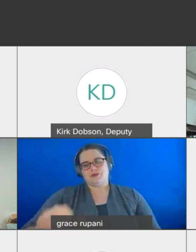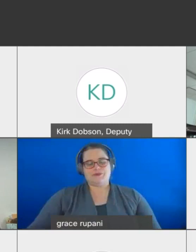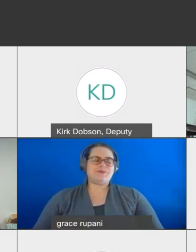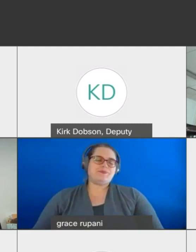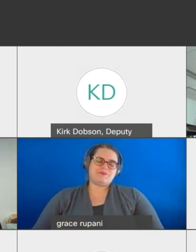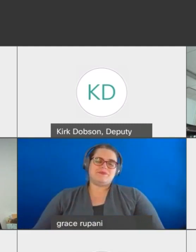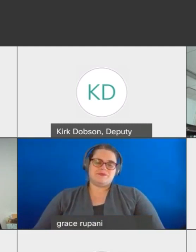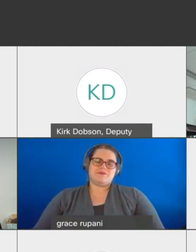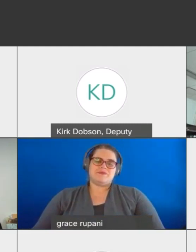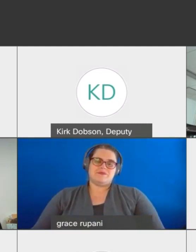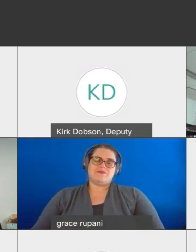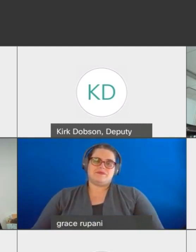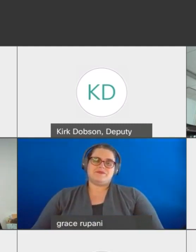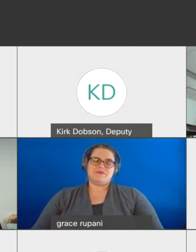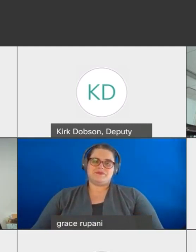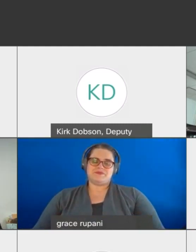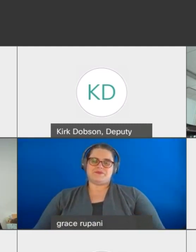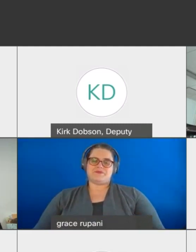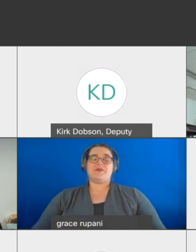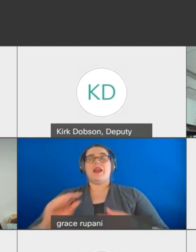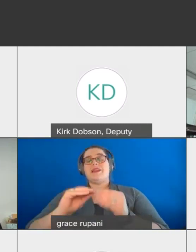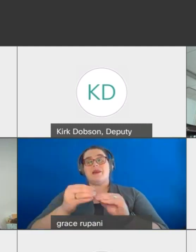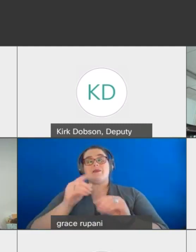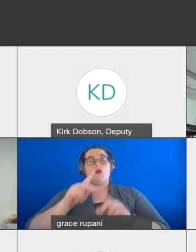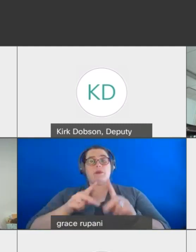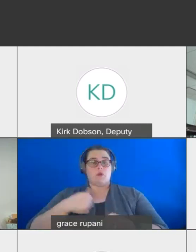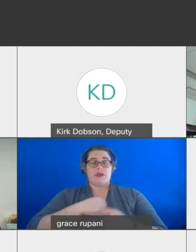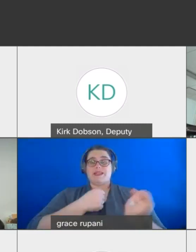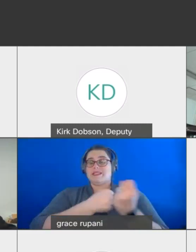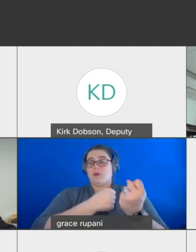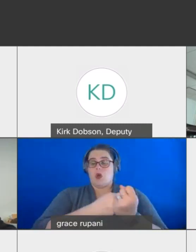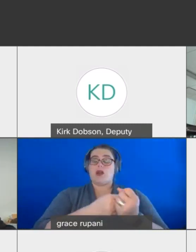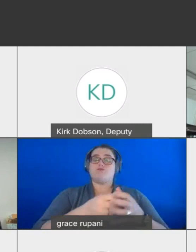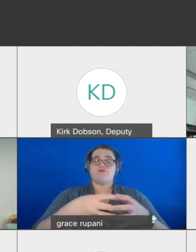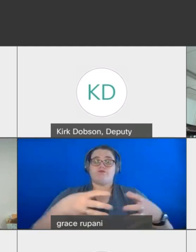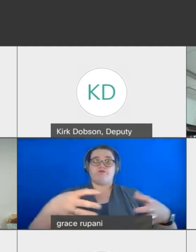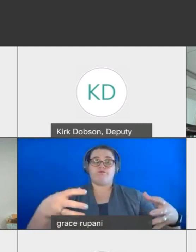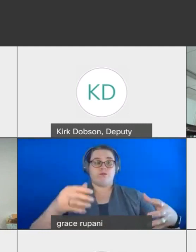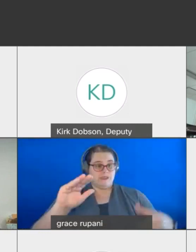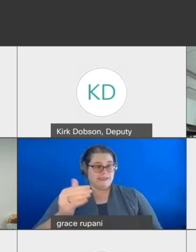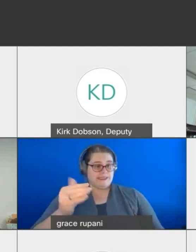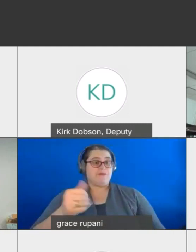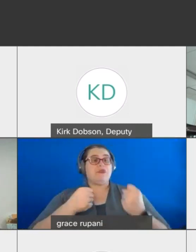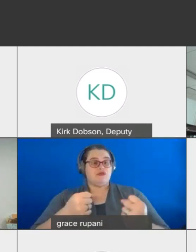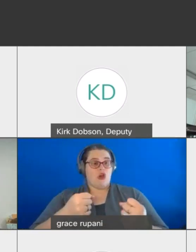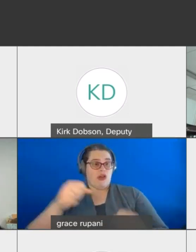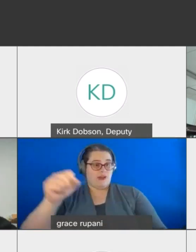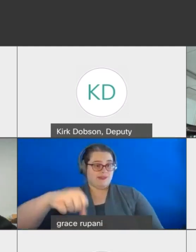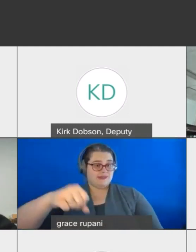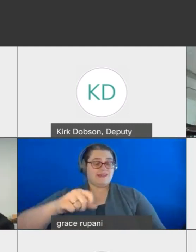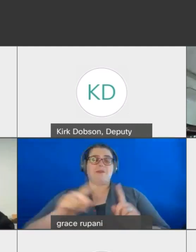Because while those numbers of the people we support who've been vaccinated look strong, we still have some areas where it could be stronger.